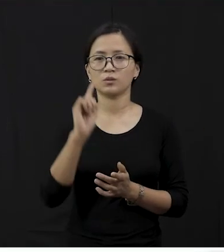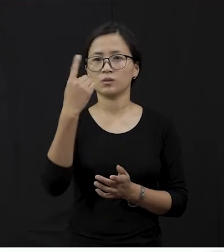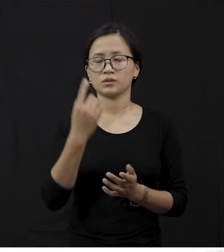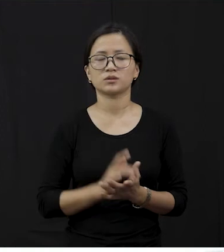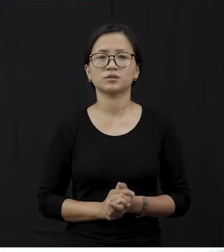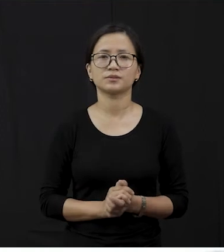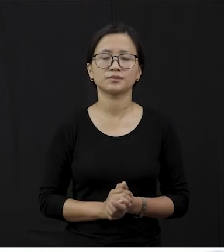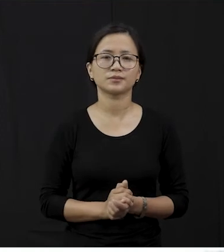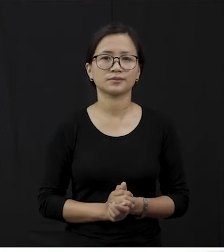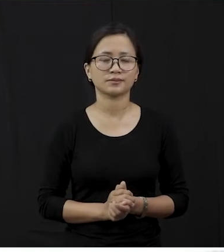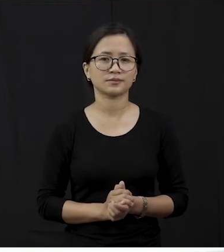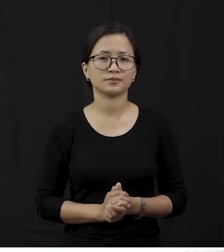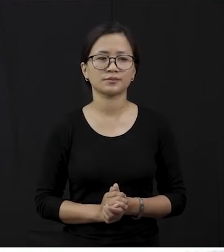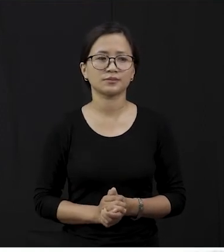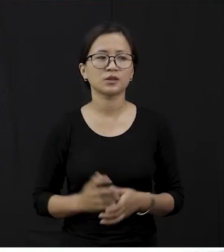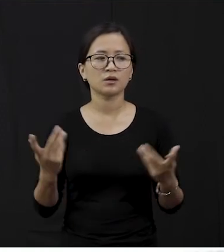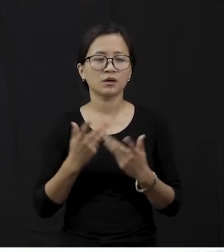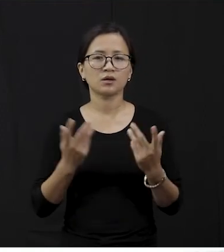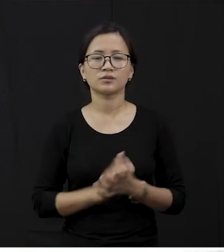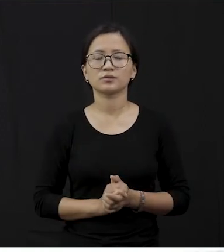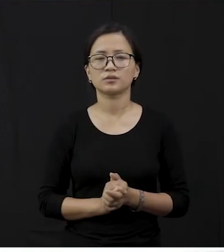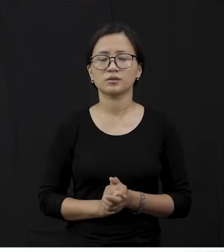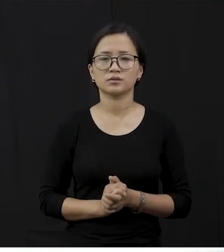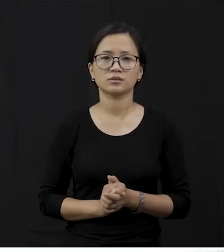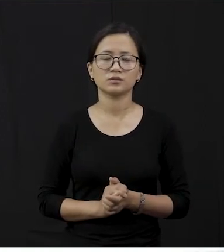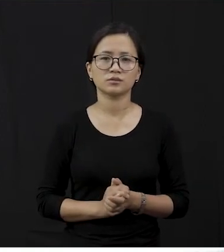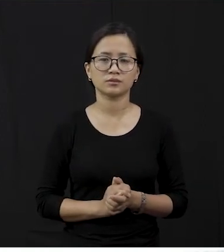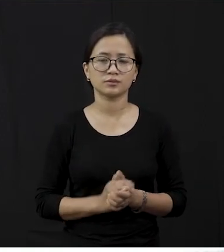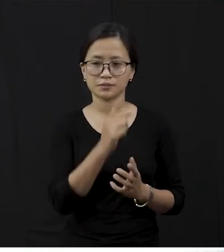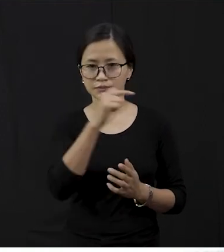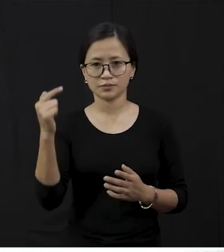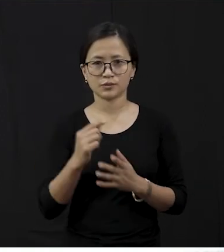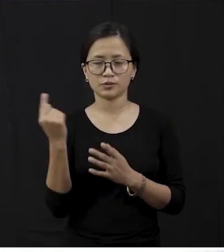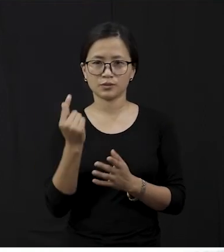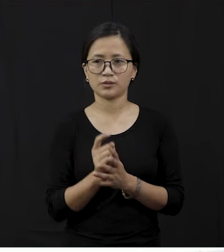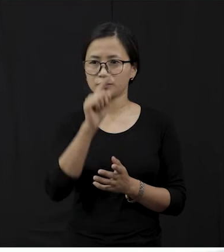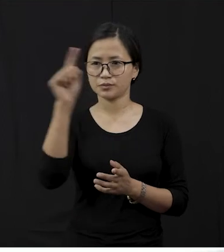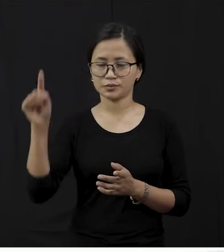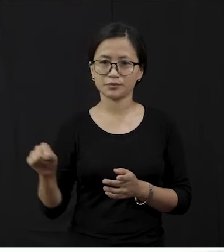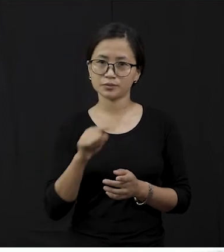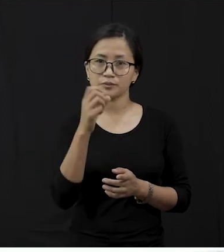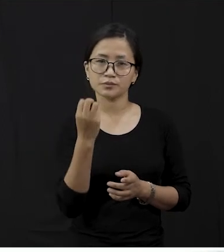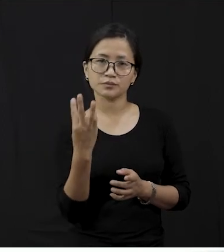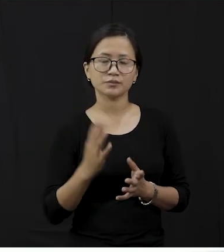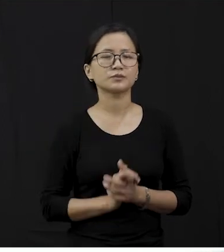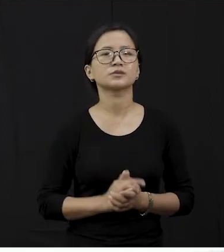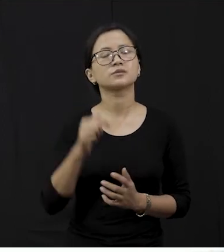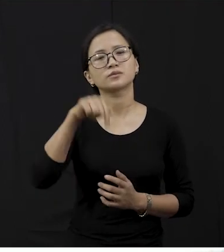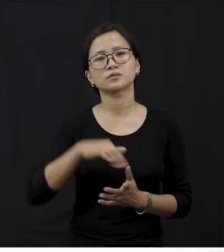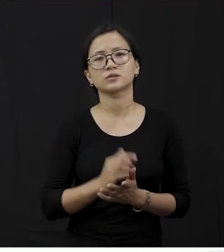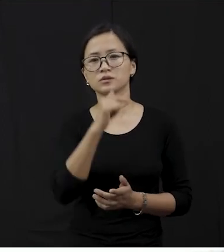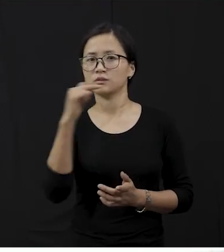Okay, let's check how to subtract numbers by using a number square. Here we are going